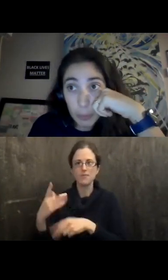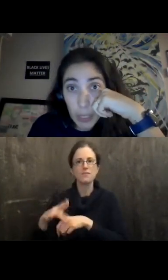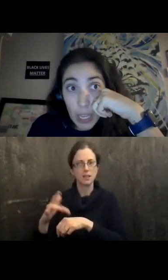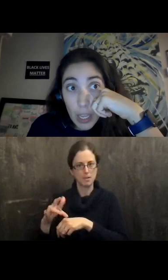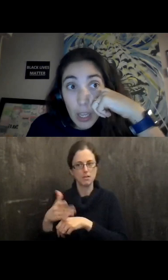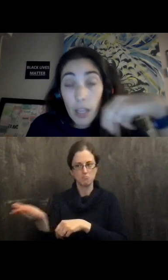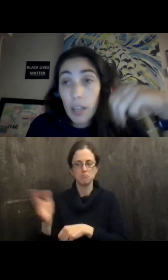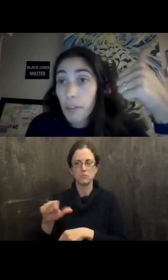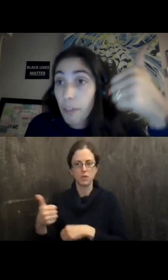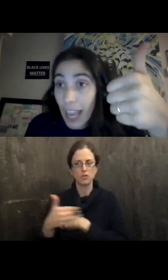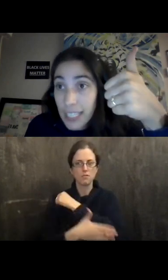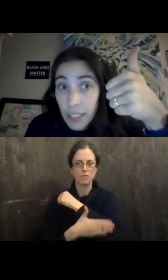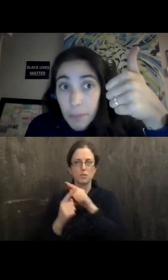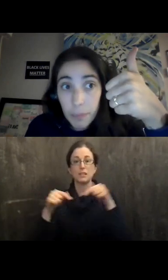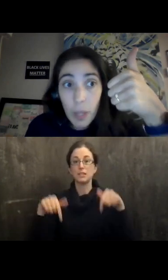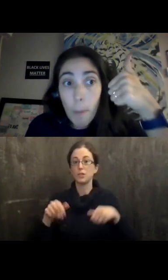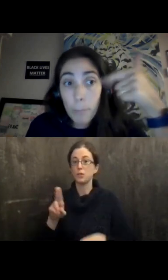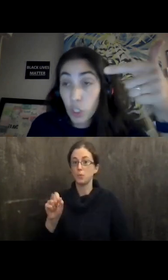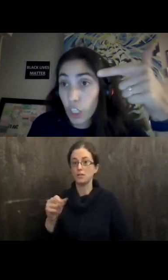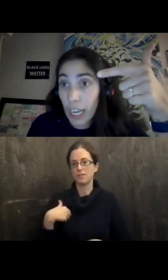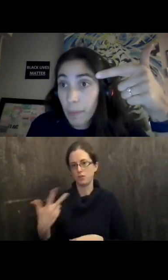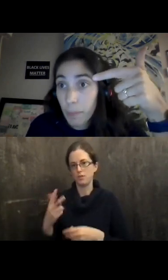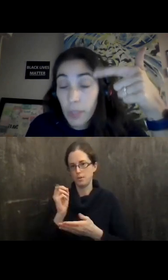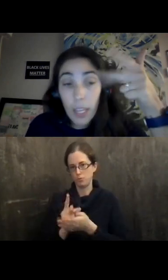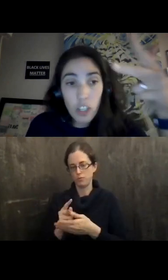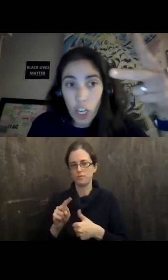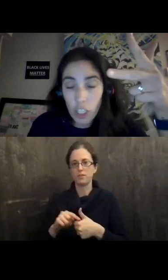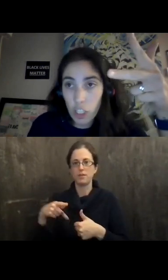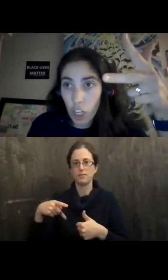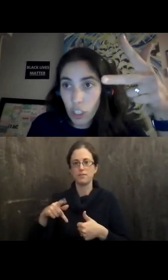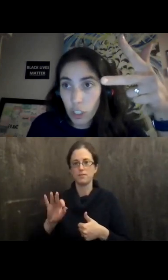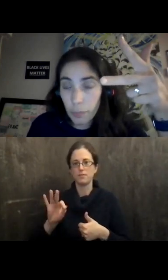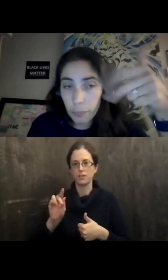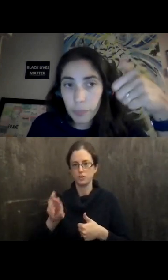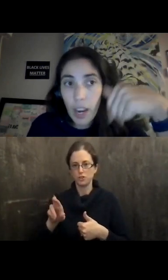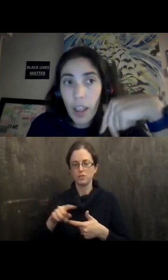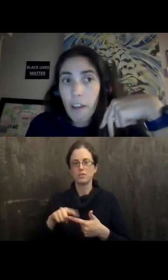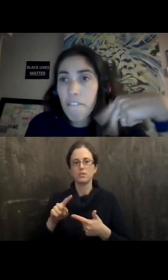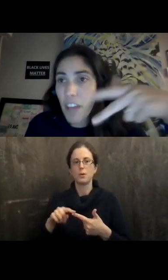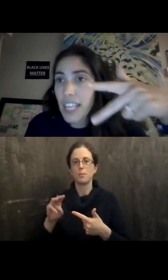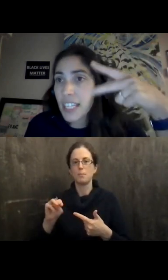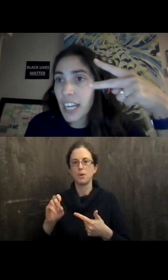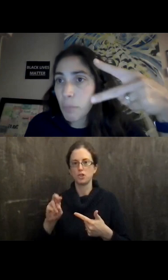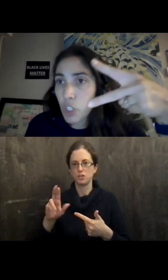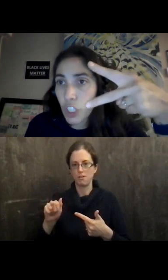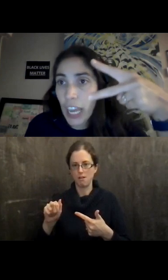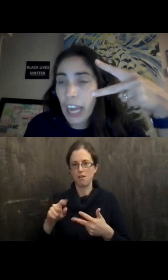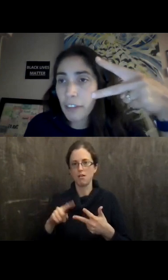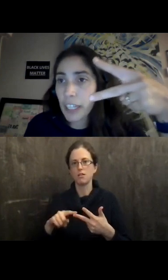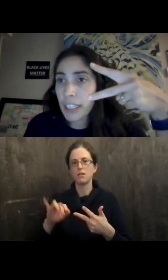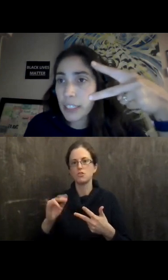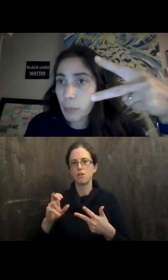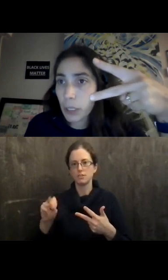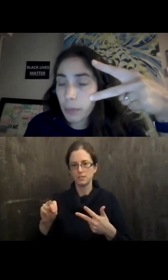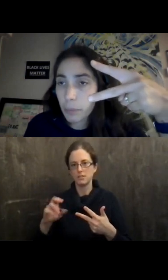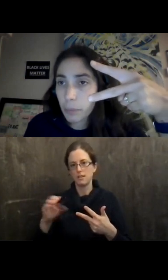approved: Pfizer, Moderna, and Johnson & Johnson. Pfizer and Moderna are